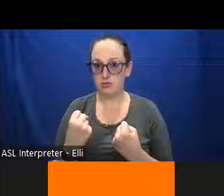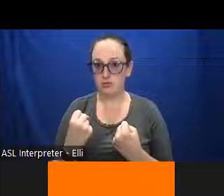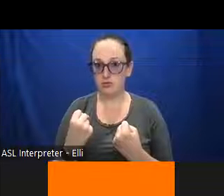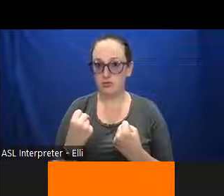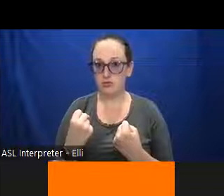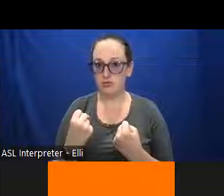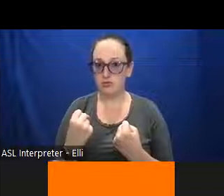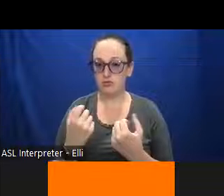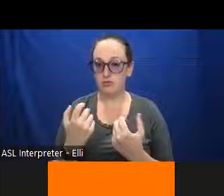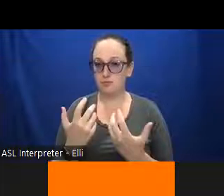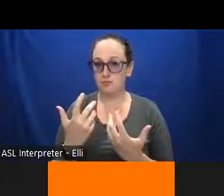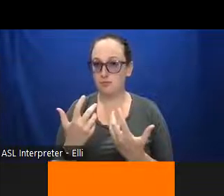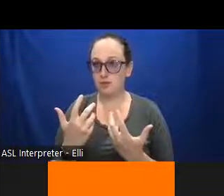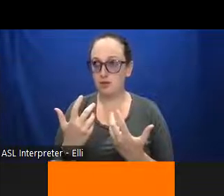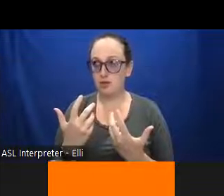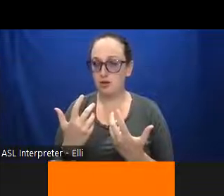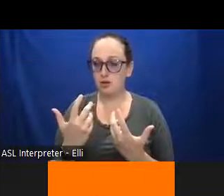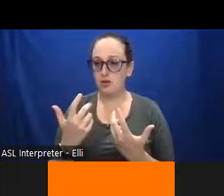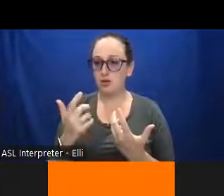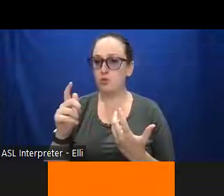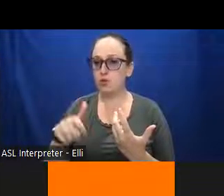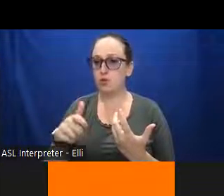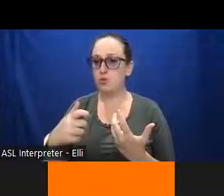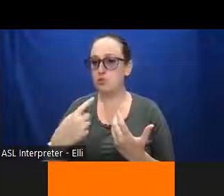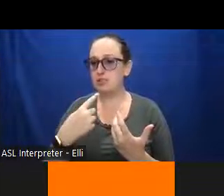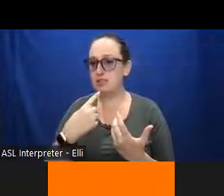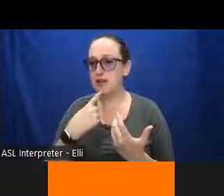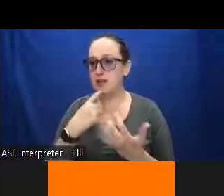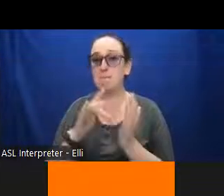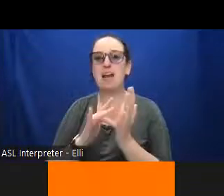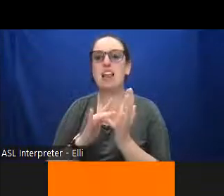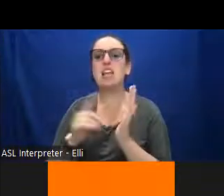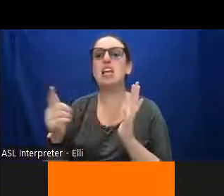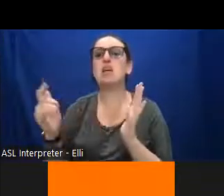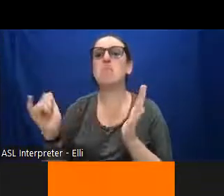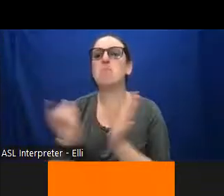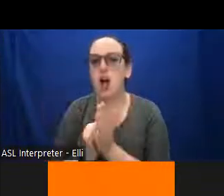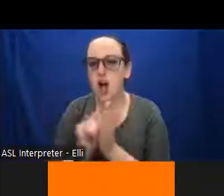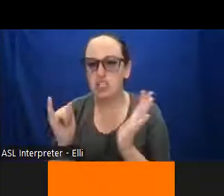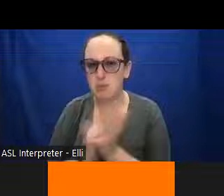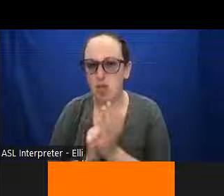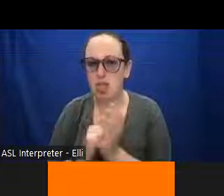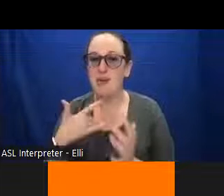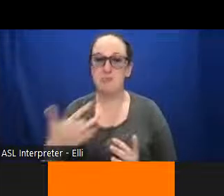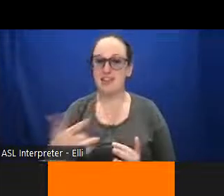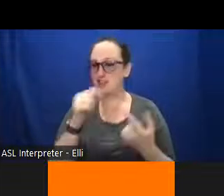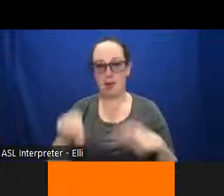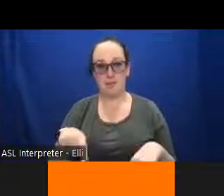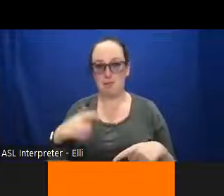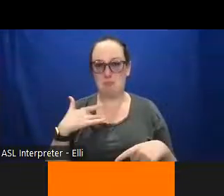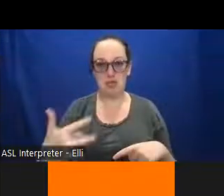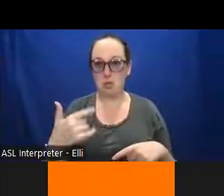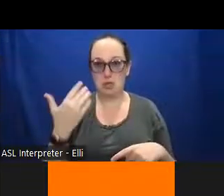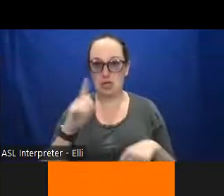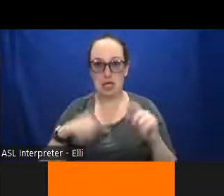I would say, you have to basically rule out and say it's medically impossible. So it's really difficult to do that. So just so that